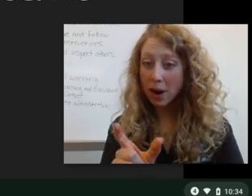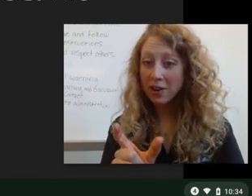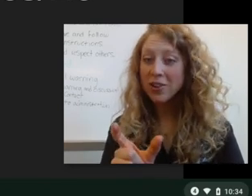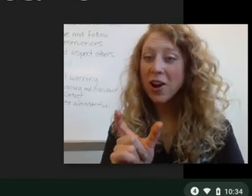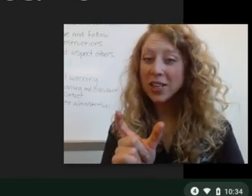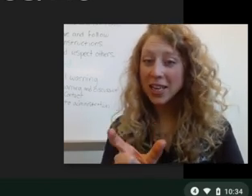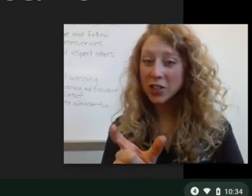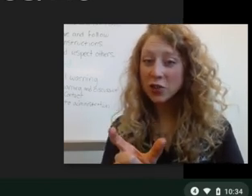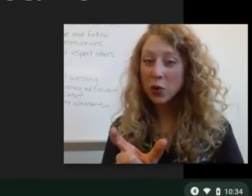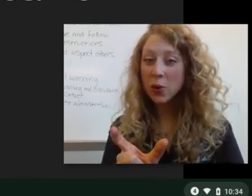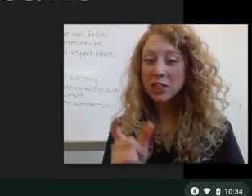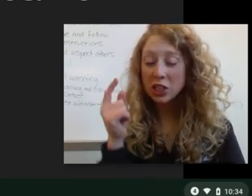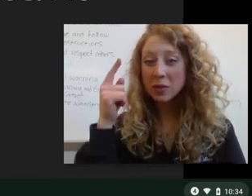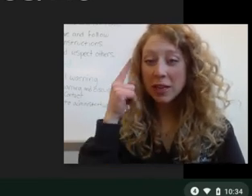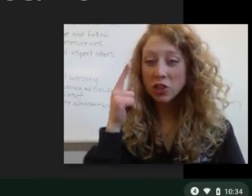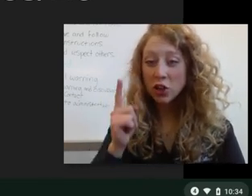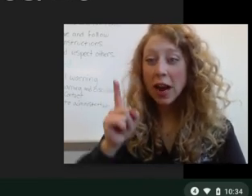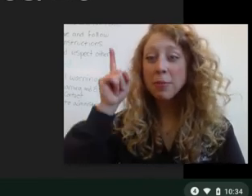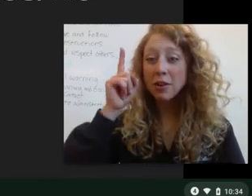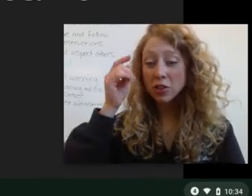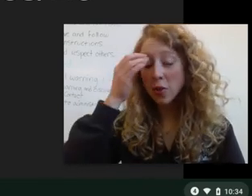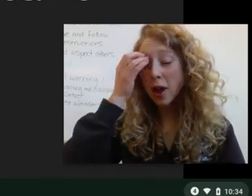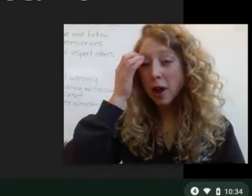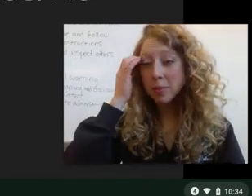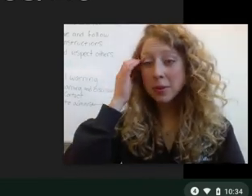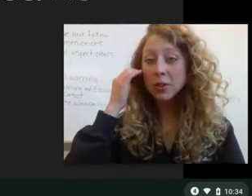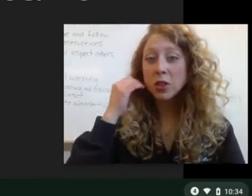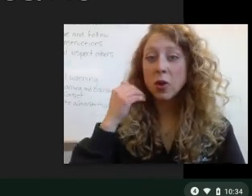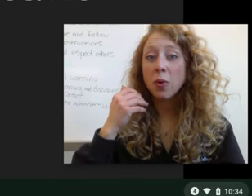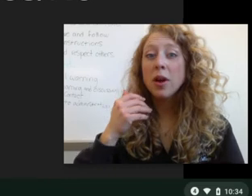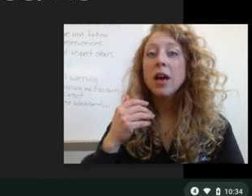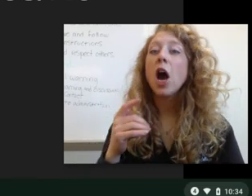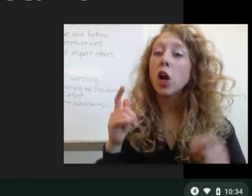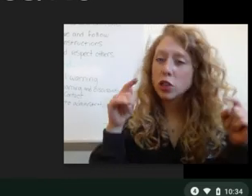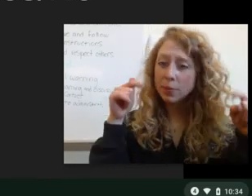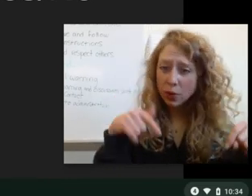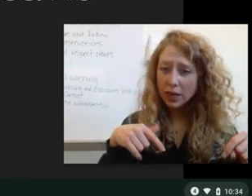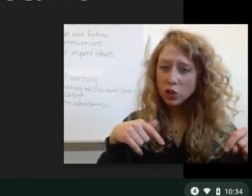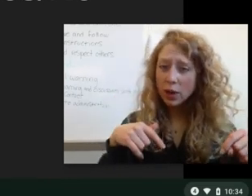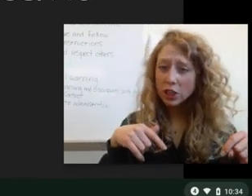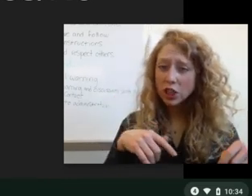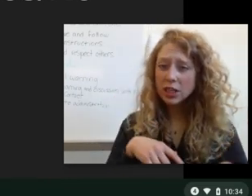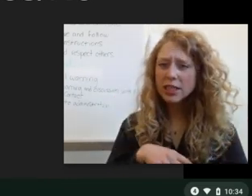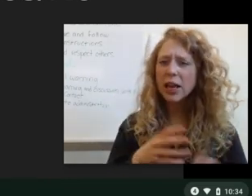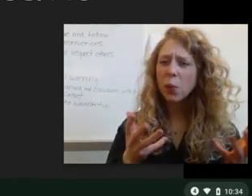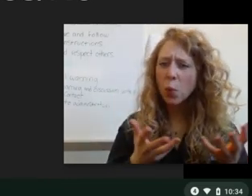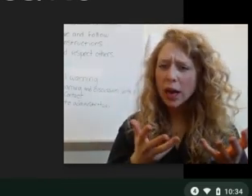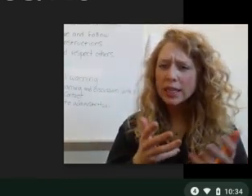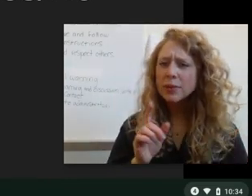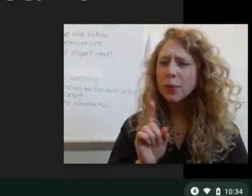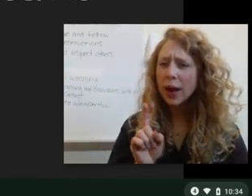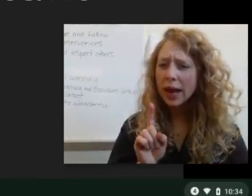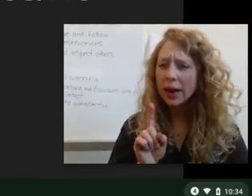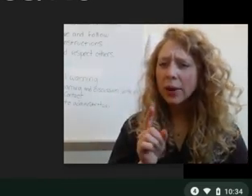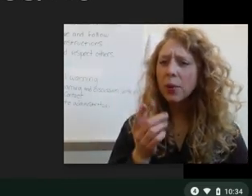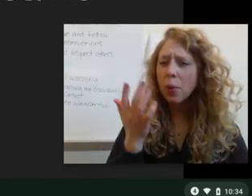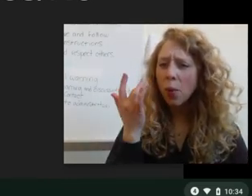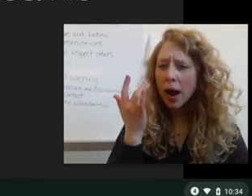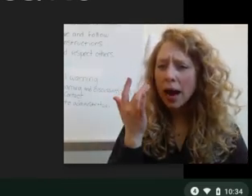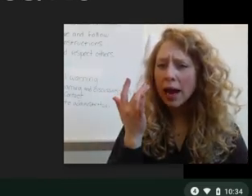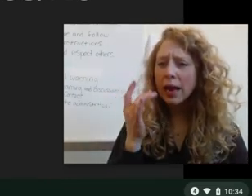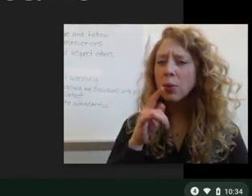A reminder on yes or no questions, make sure your eyebrows go up. So our WH questions like what,